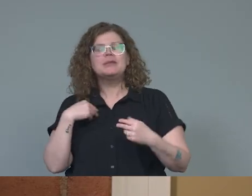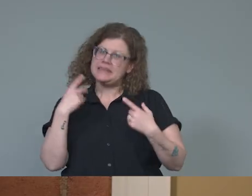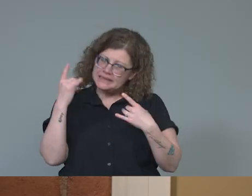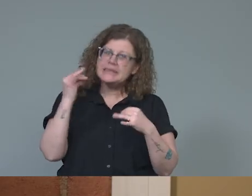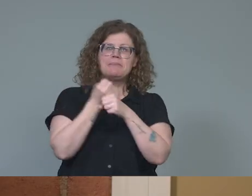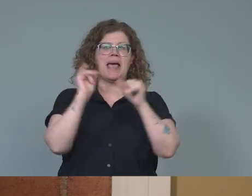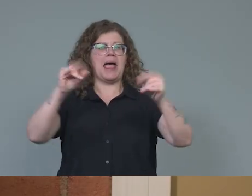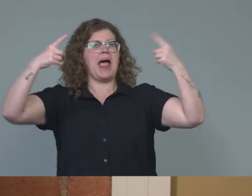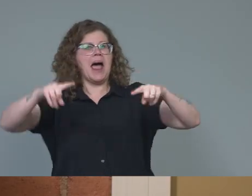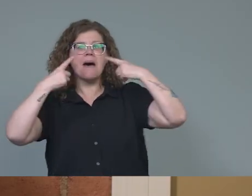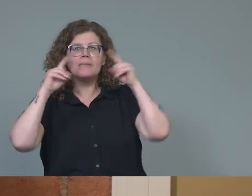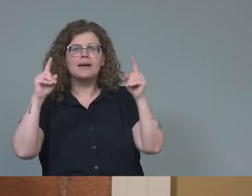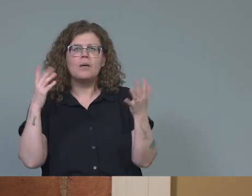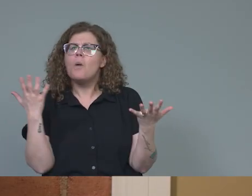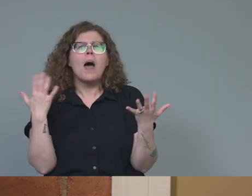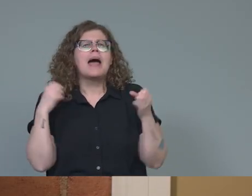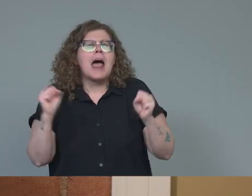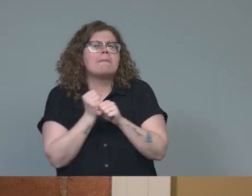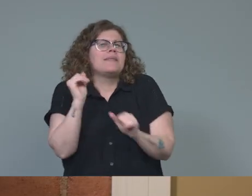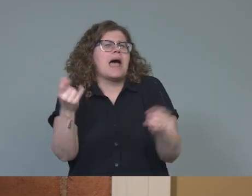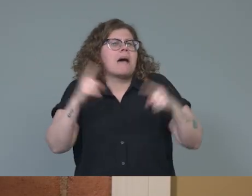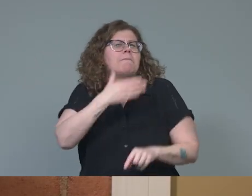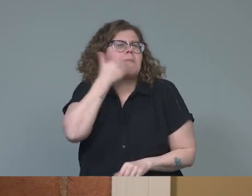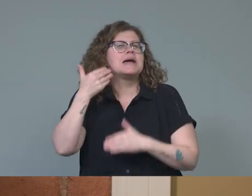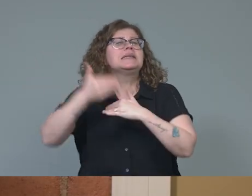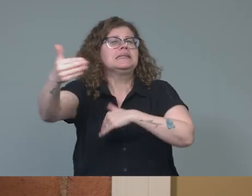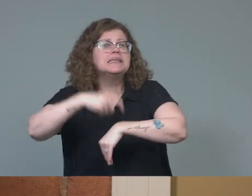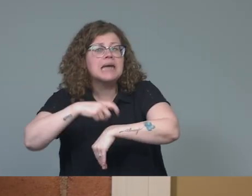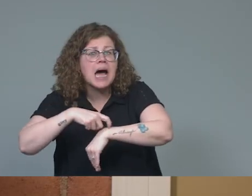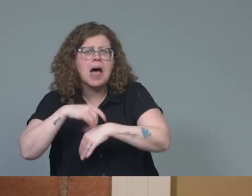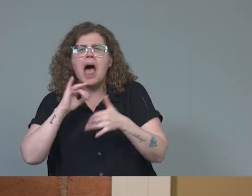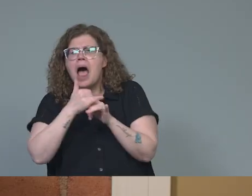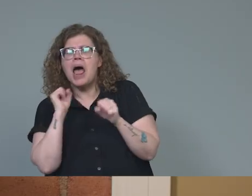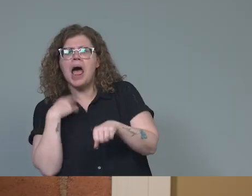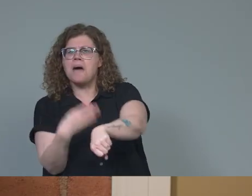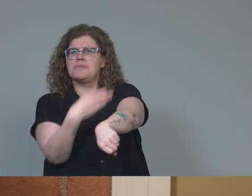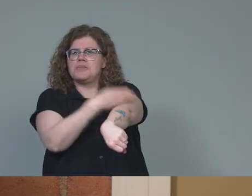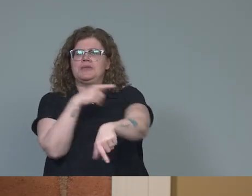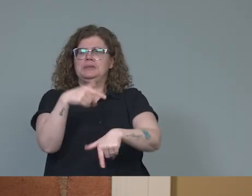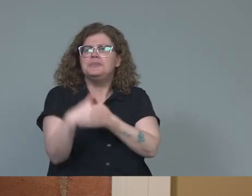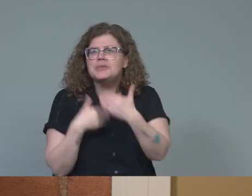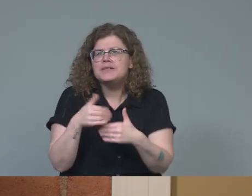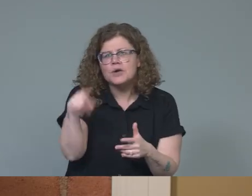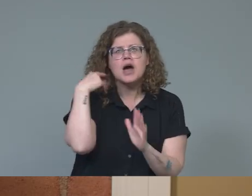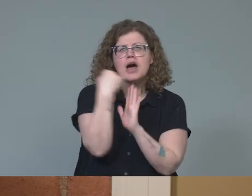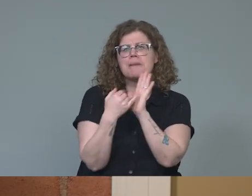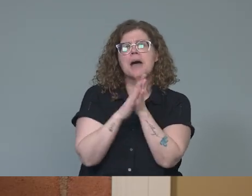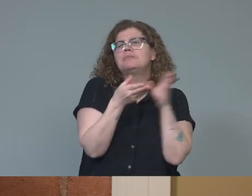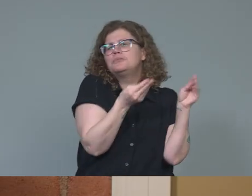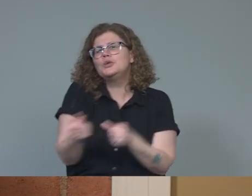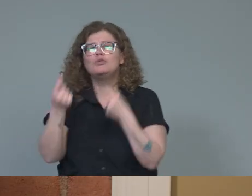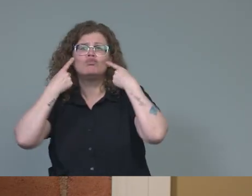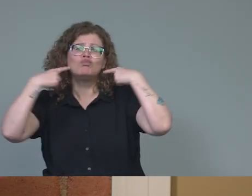make it a little bit smoother, maybe make our project a little bit bigger? So you bring together your group and you have a conversation. That's all it is.